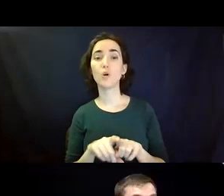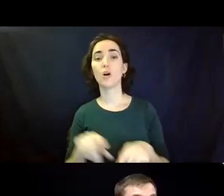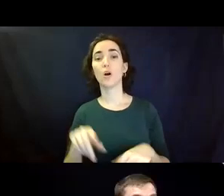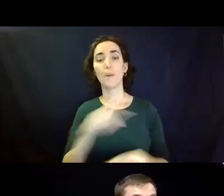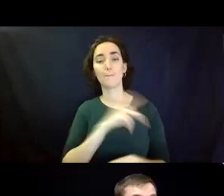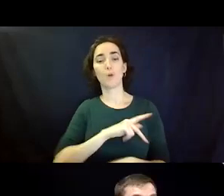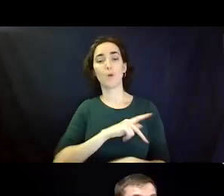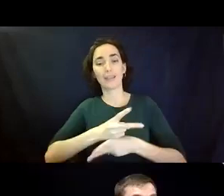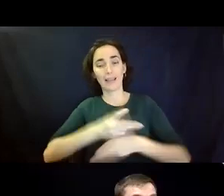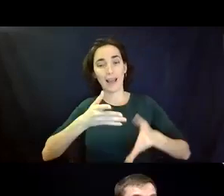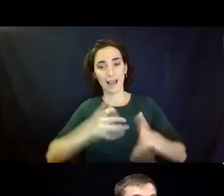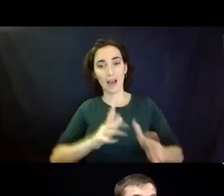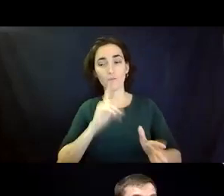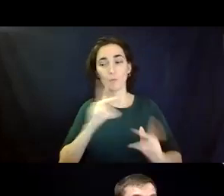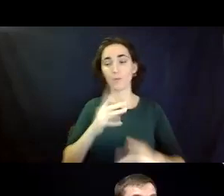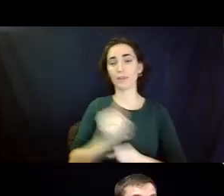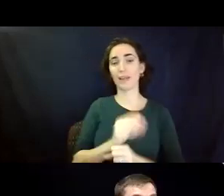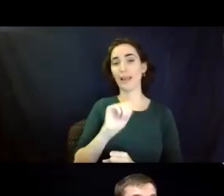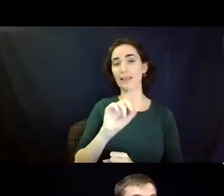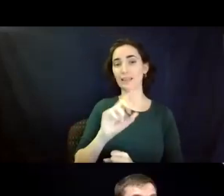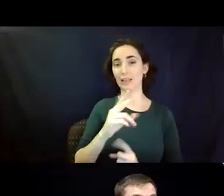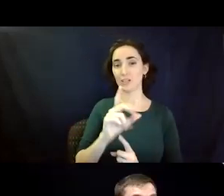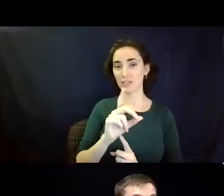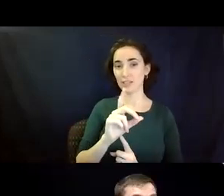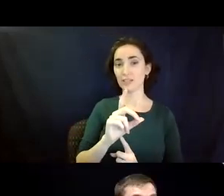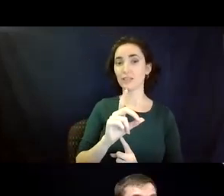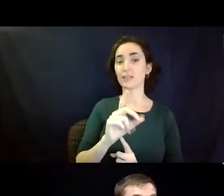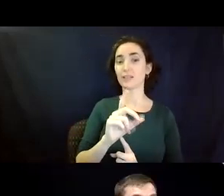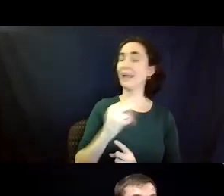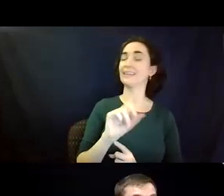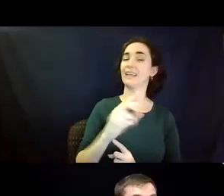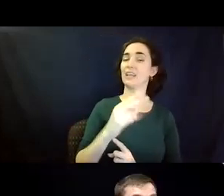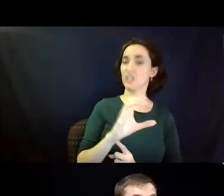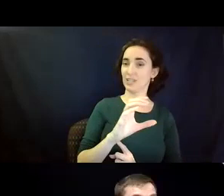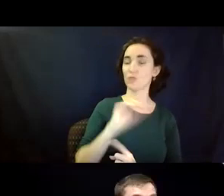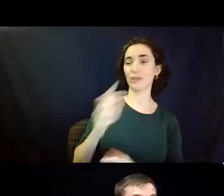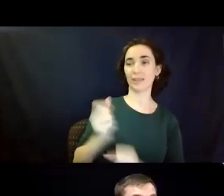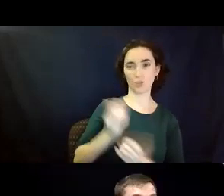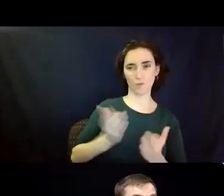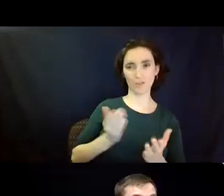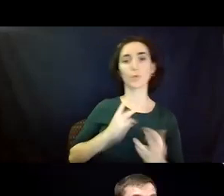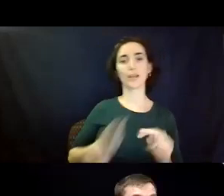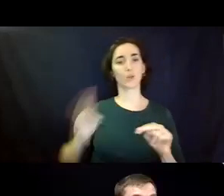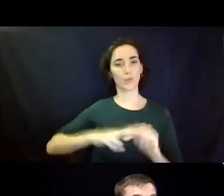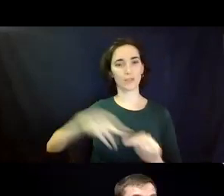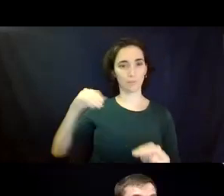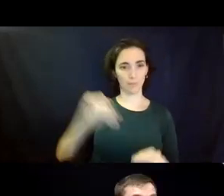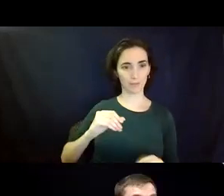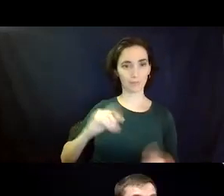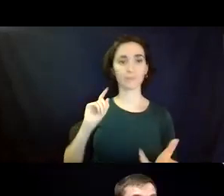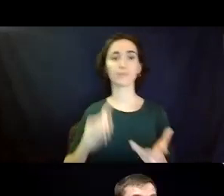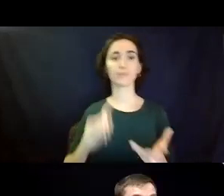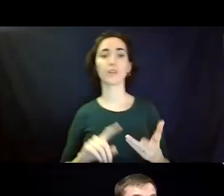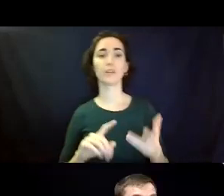our ADHD recipients who are receiving PCA services. We added home delivered meals and remote sensor monitoring to